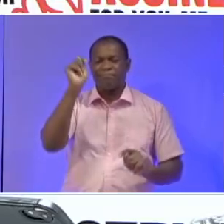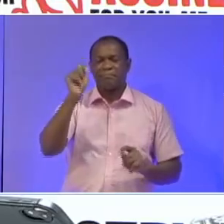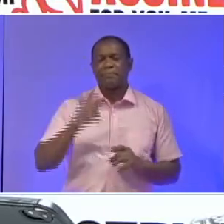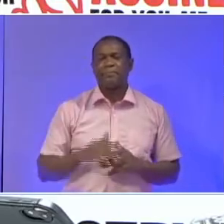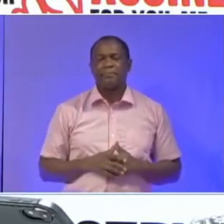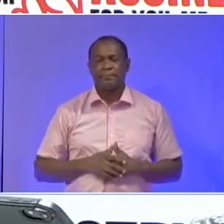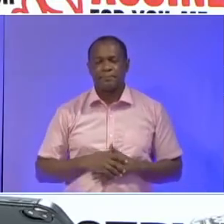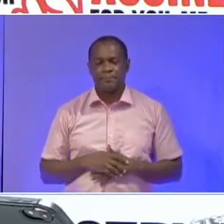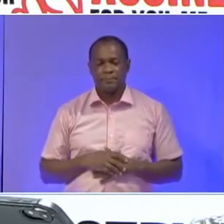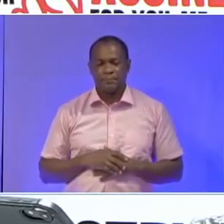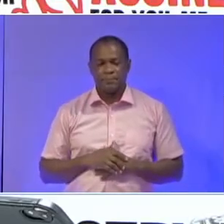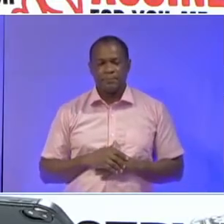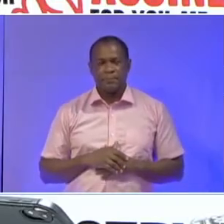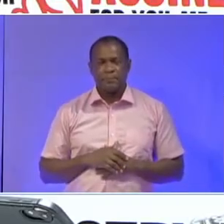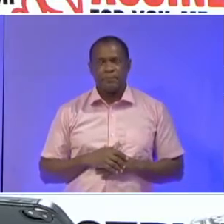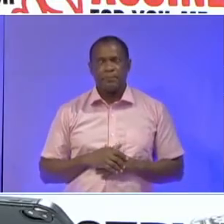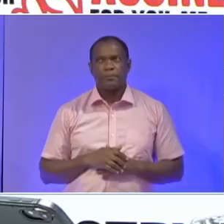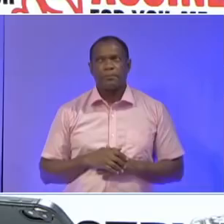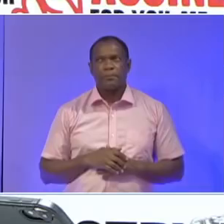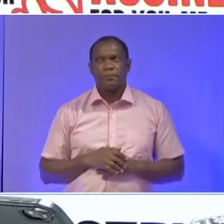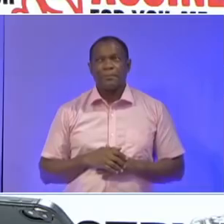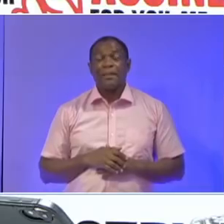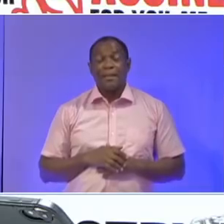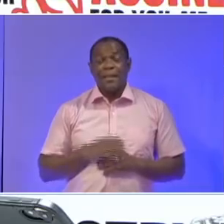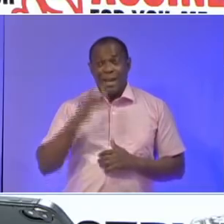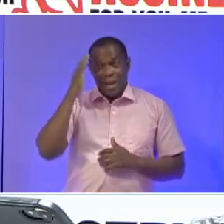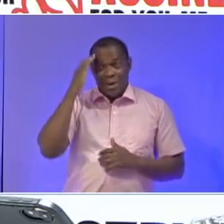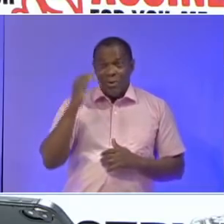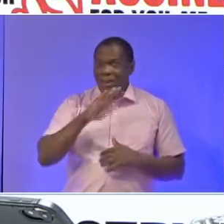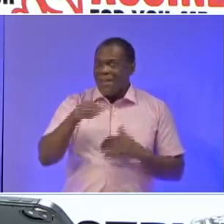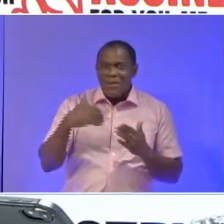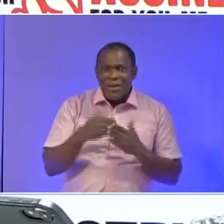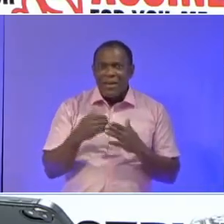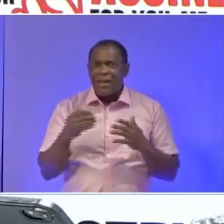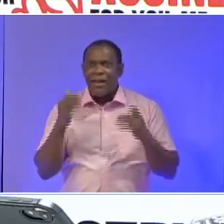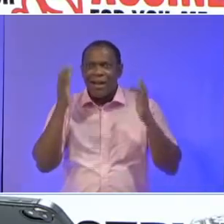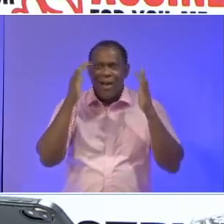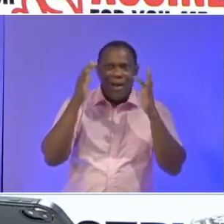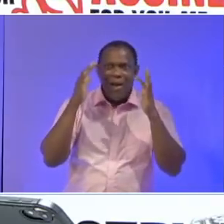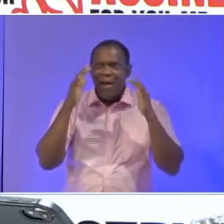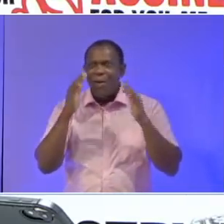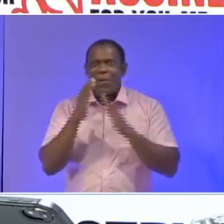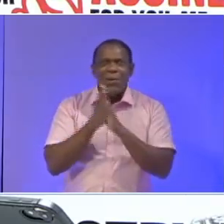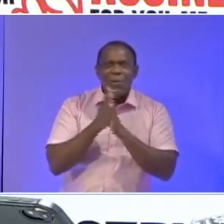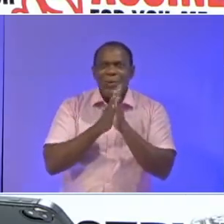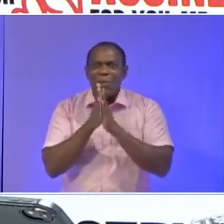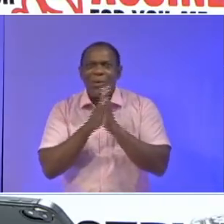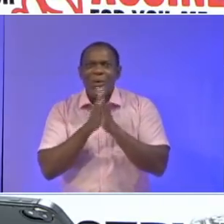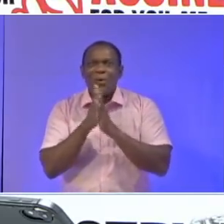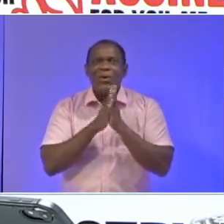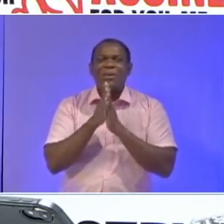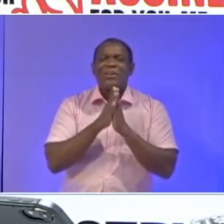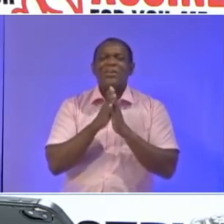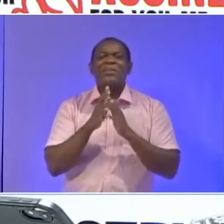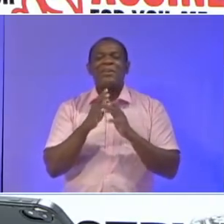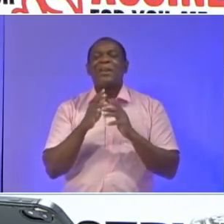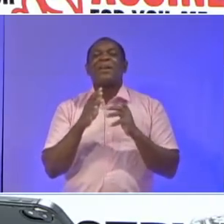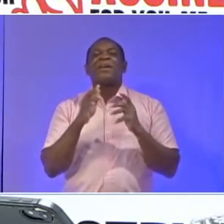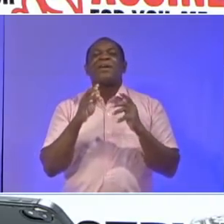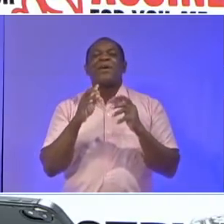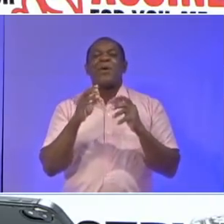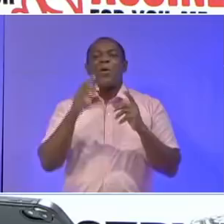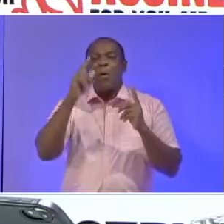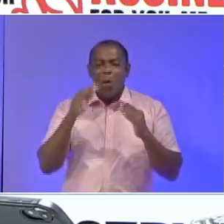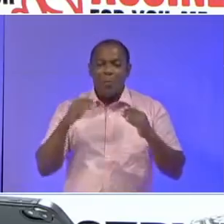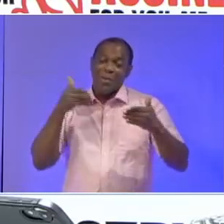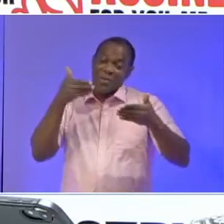I think we are all anxious, myself included, when we reach that psychological barrier of